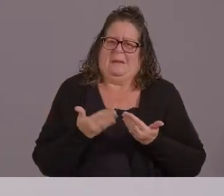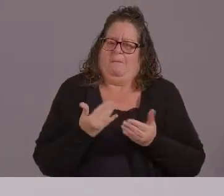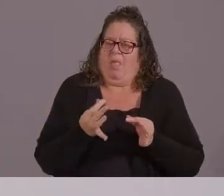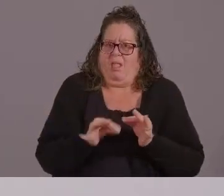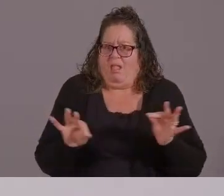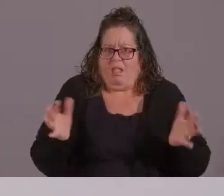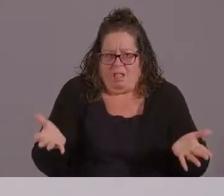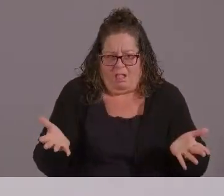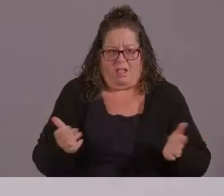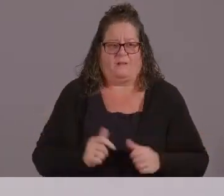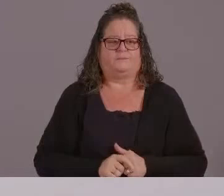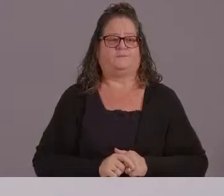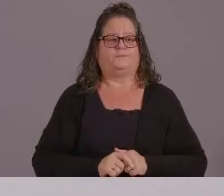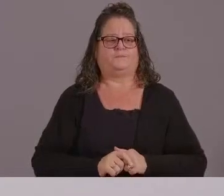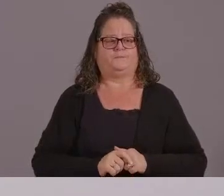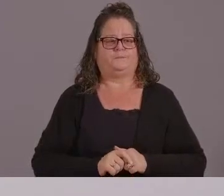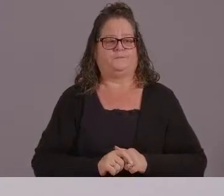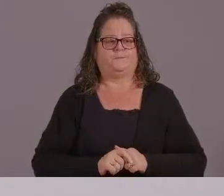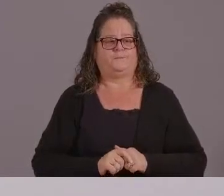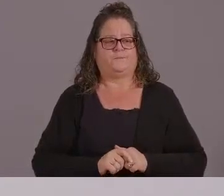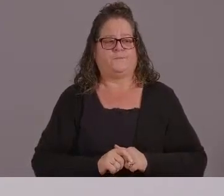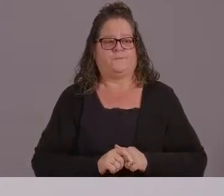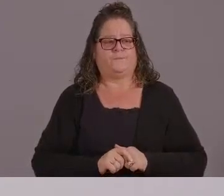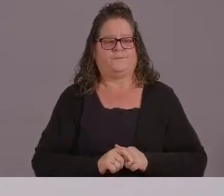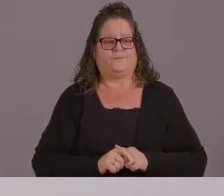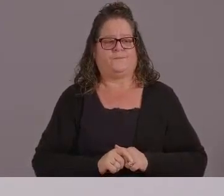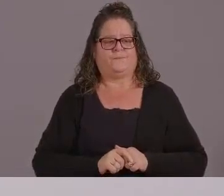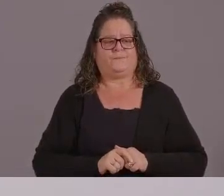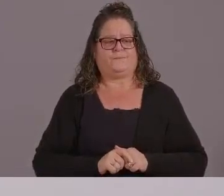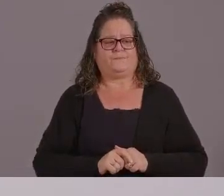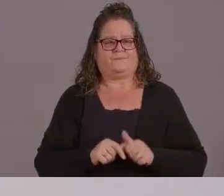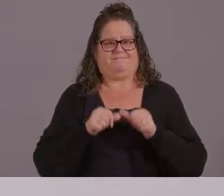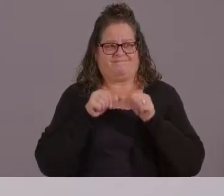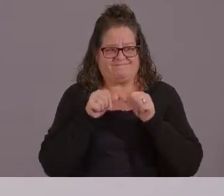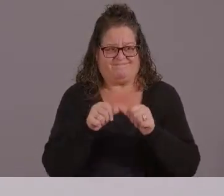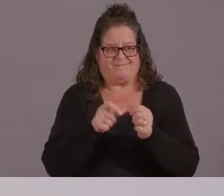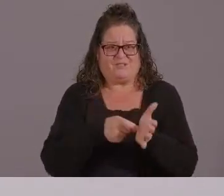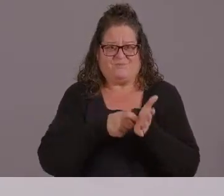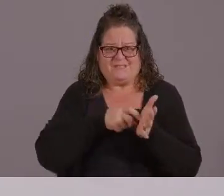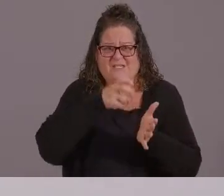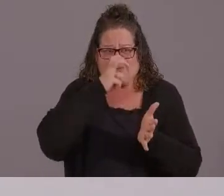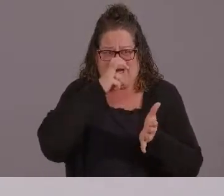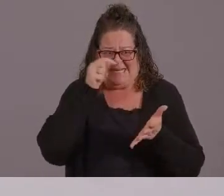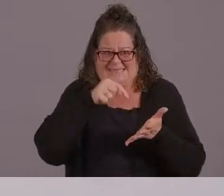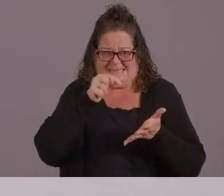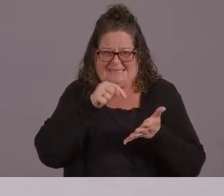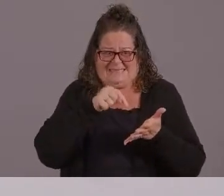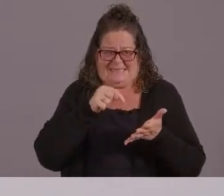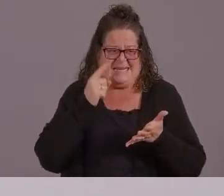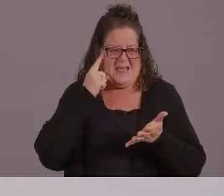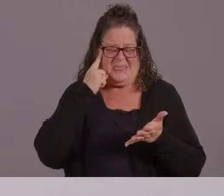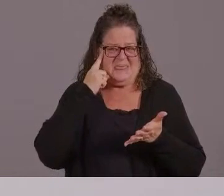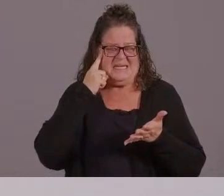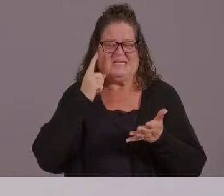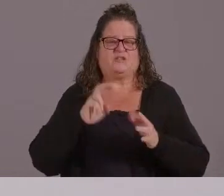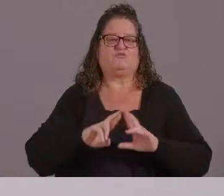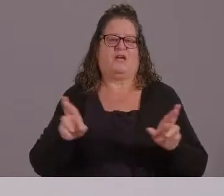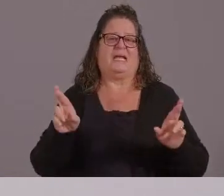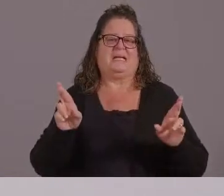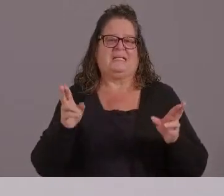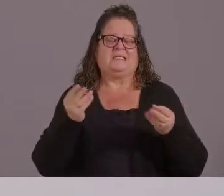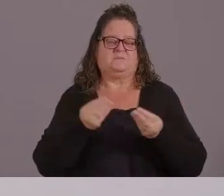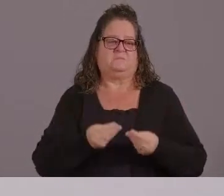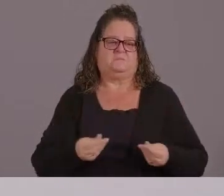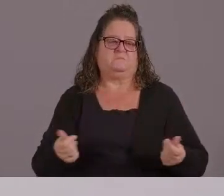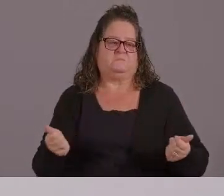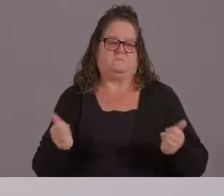To keep them requirements, I'm not sure I agree with that, because in many instances, they weren't being enforced